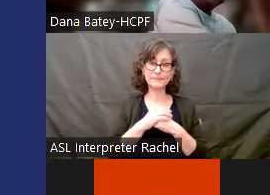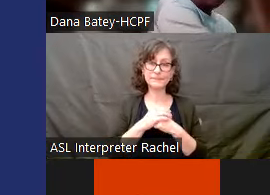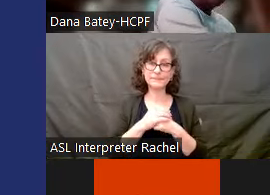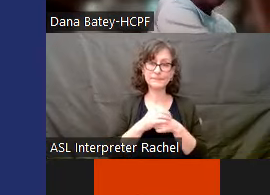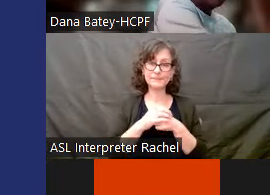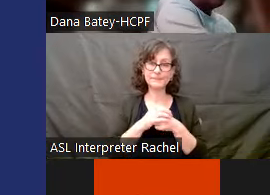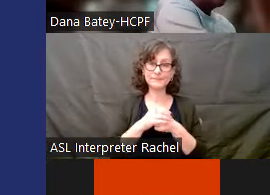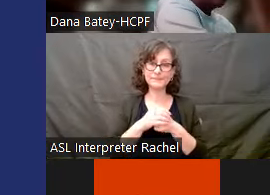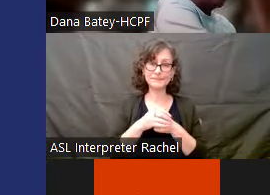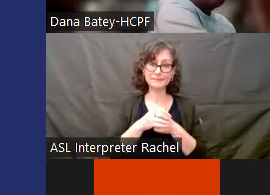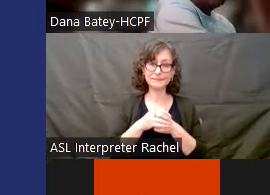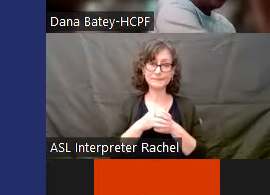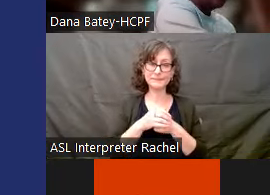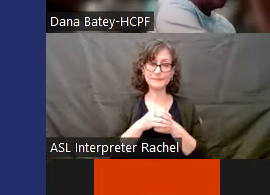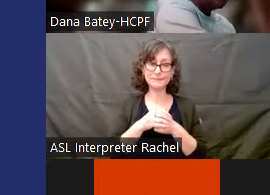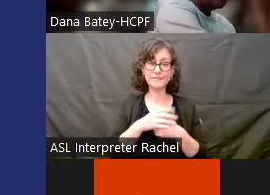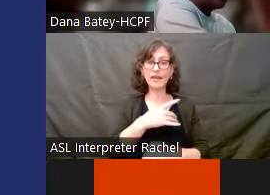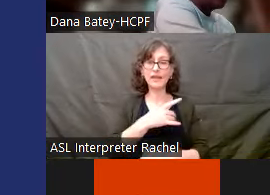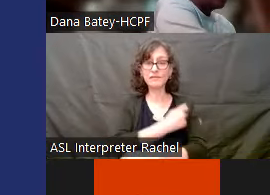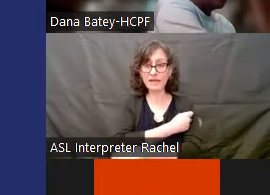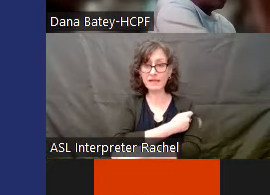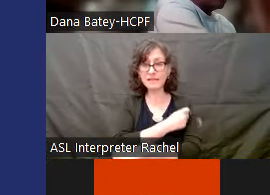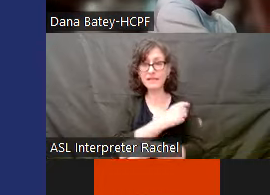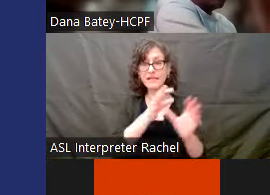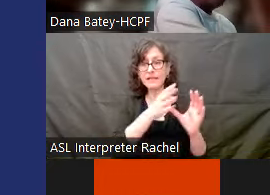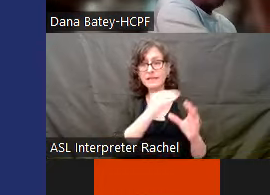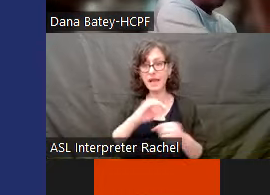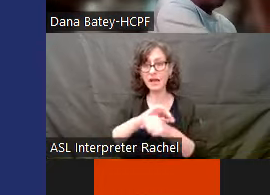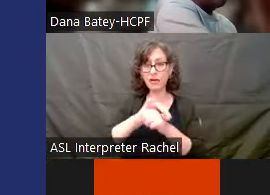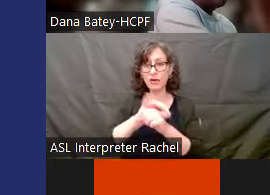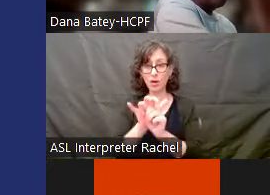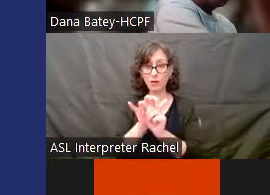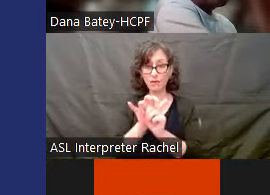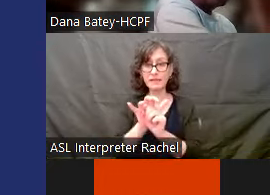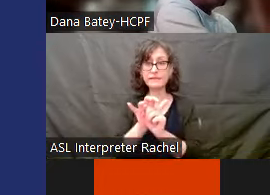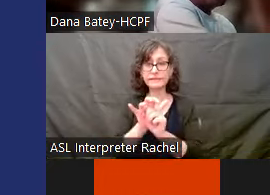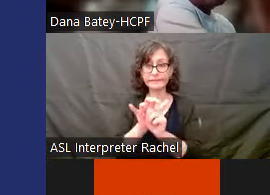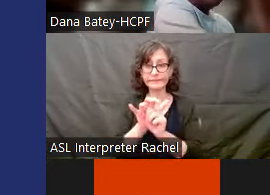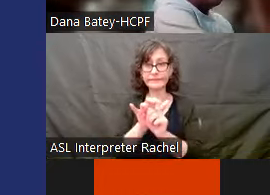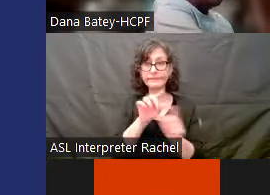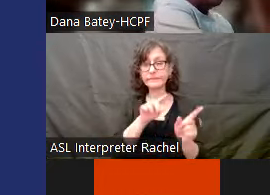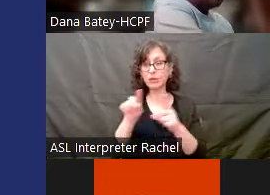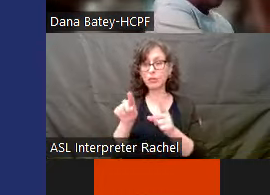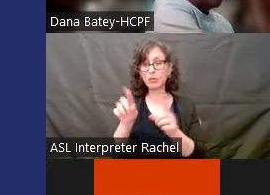The vaccines and COVID-19, you're going to go to room 2.